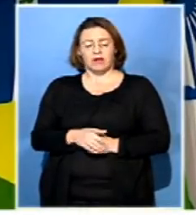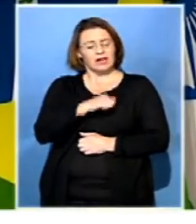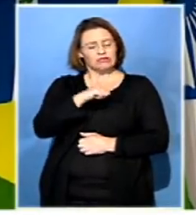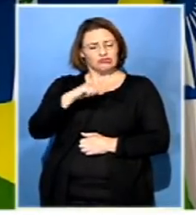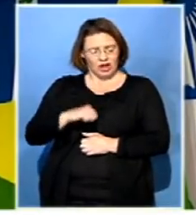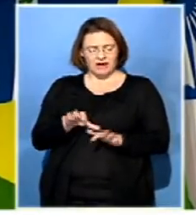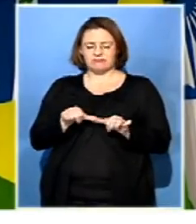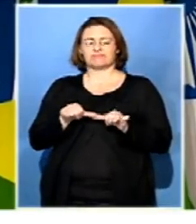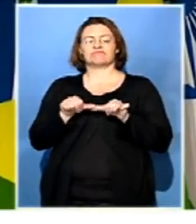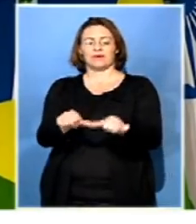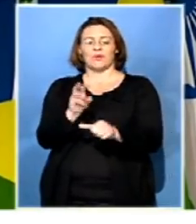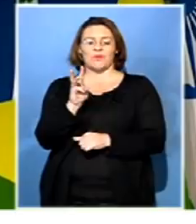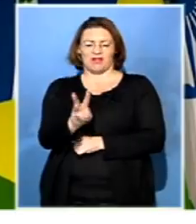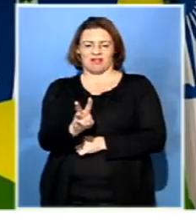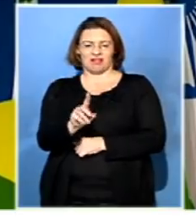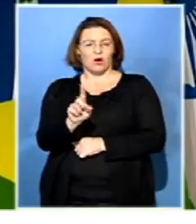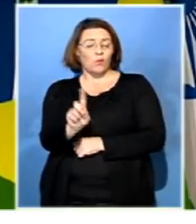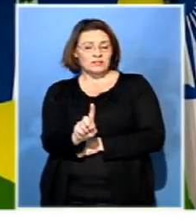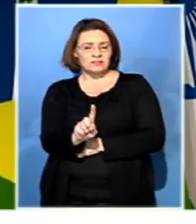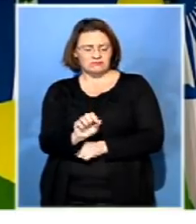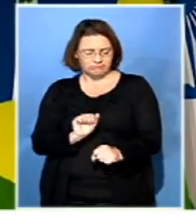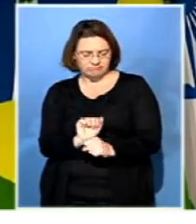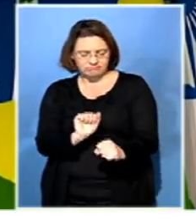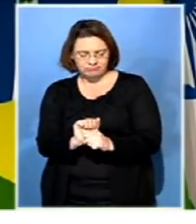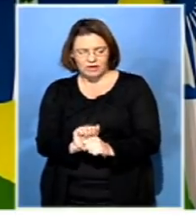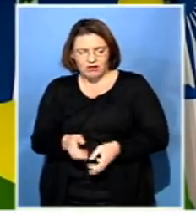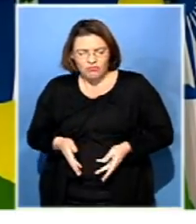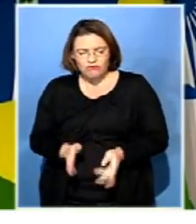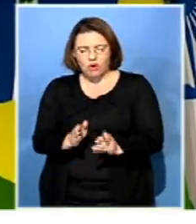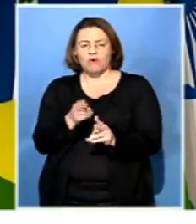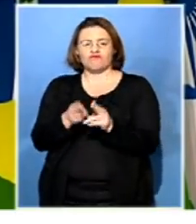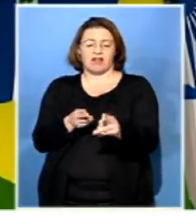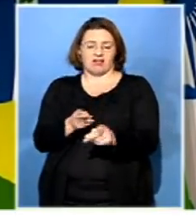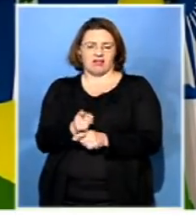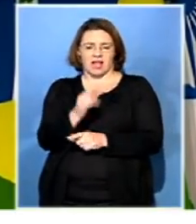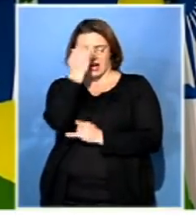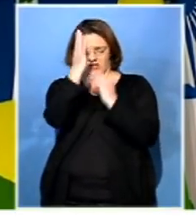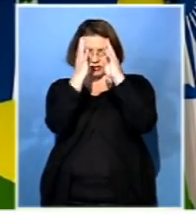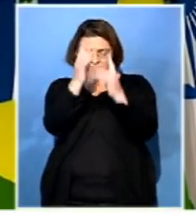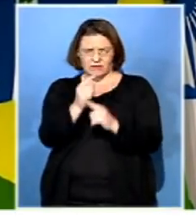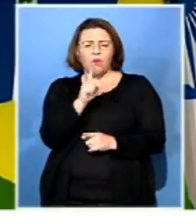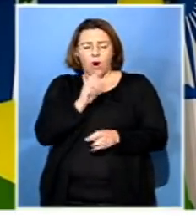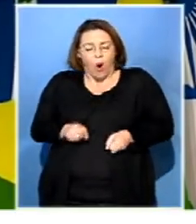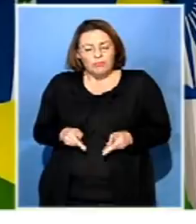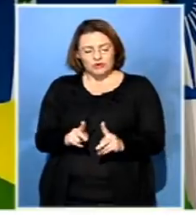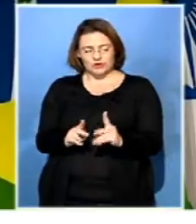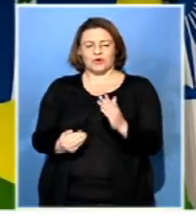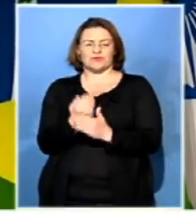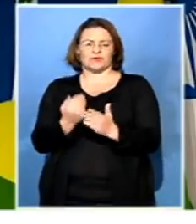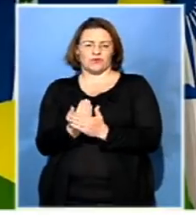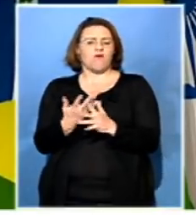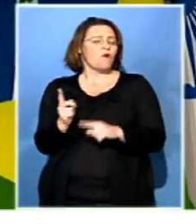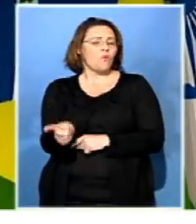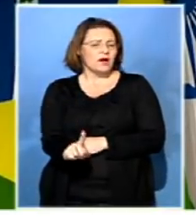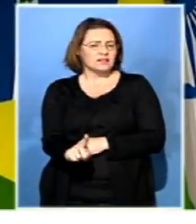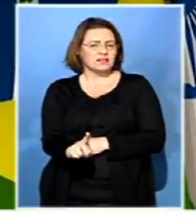China will continue to vigorously pursue the Belt and Road Initiative to create new opportunities of